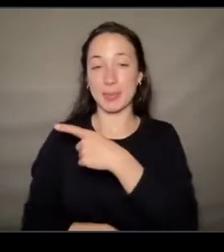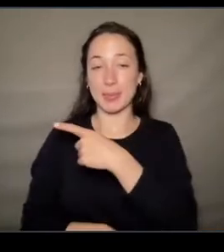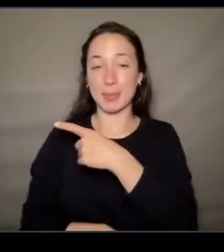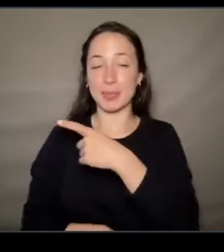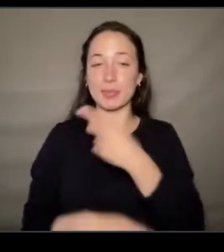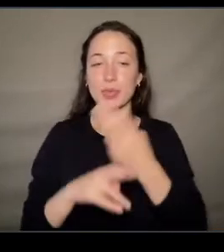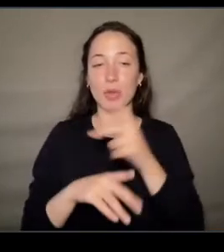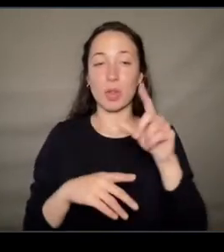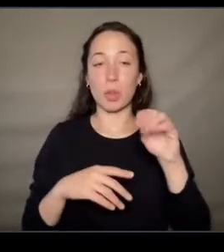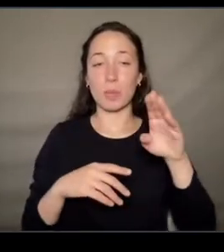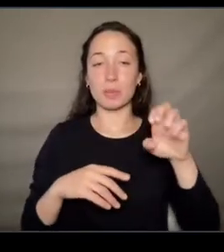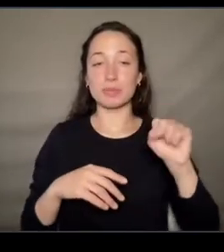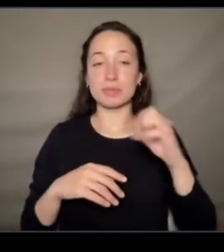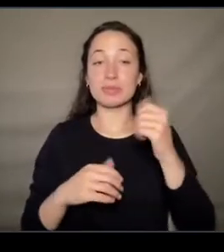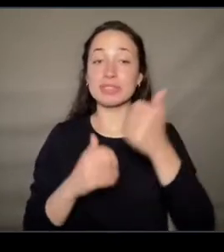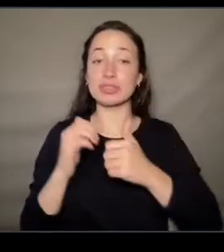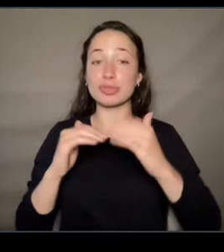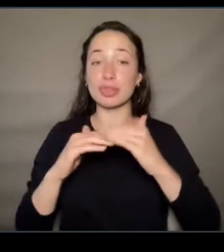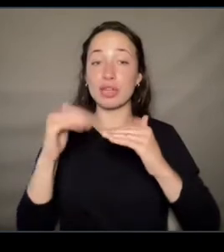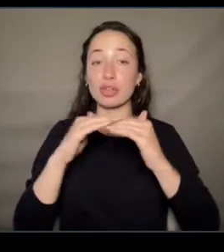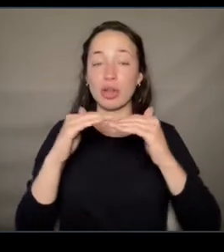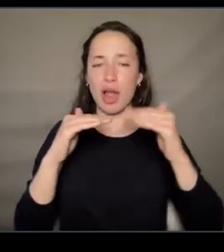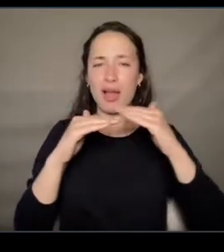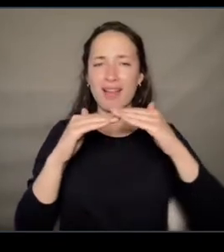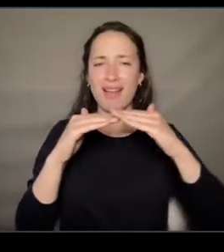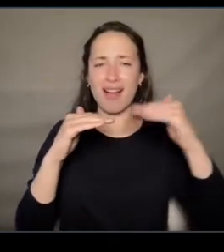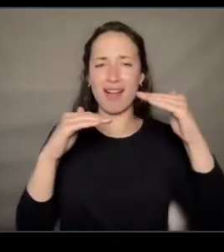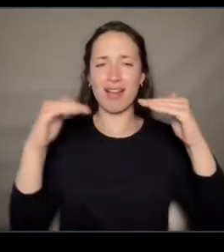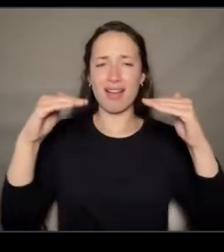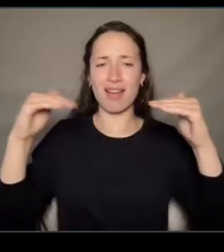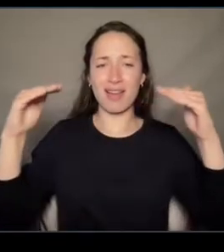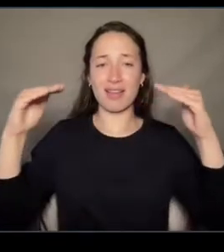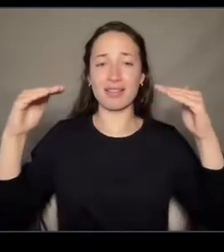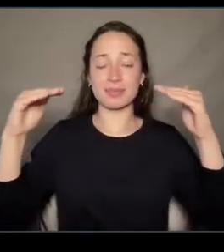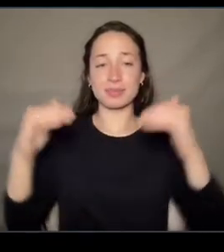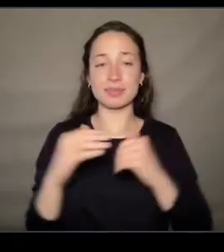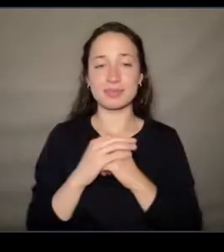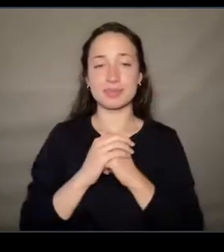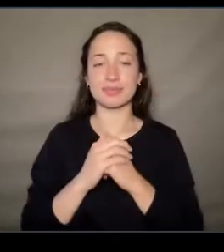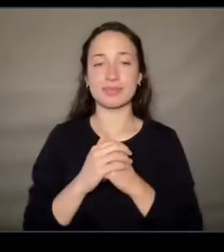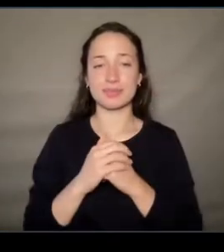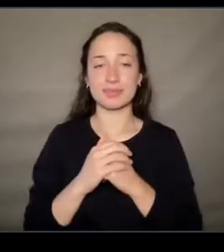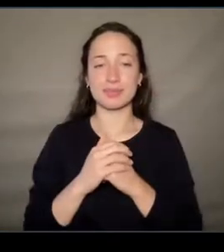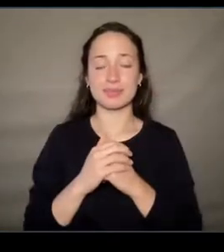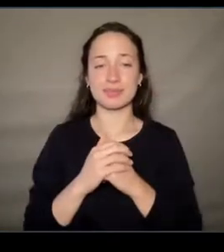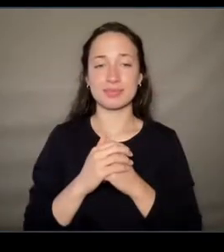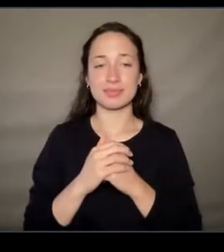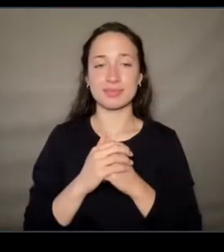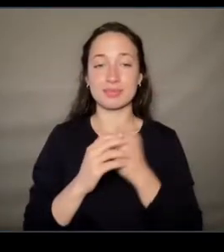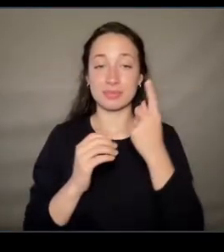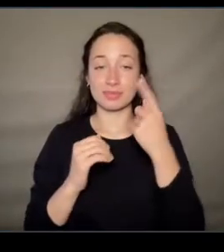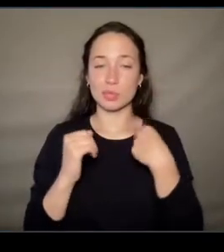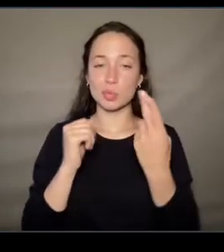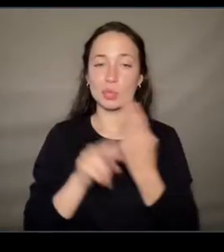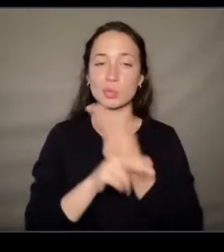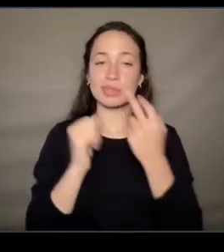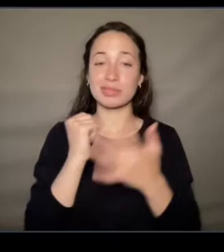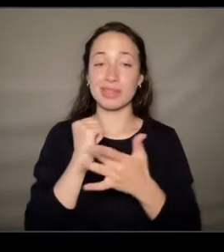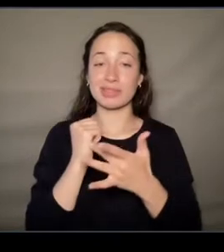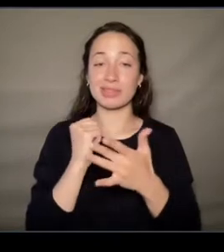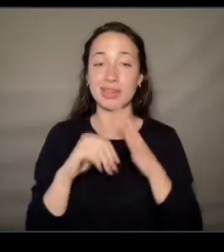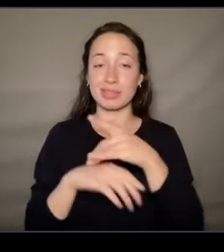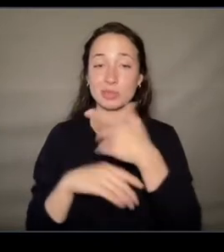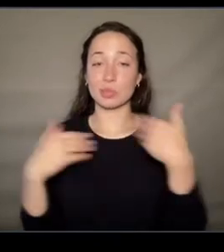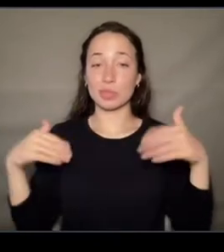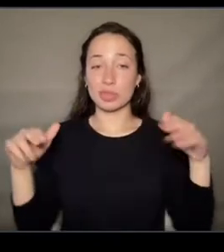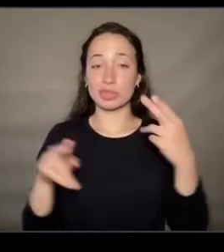table, using lobes, and each layer was slightly higher. I used the technique on